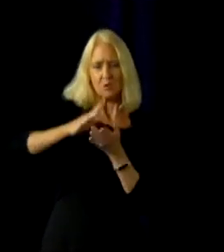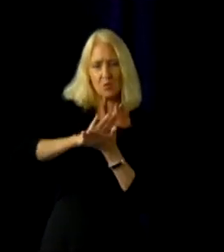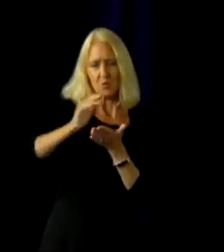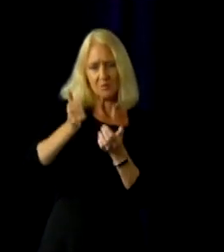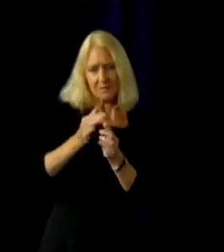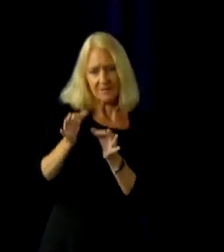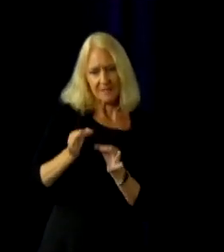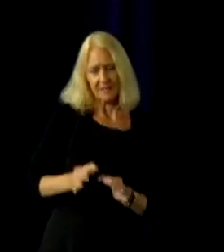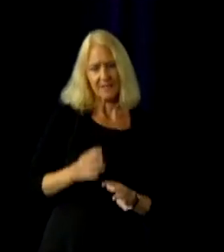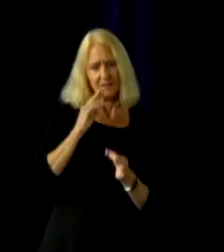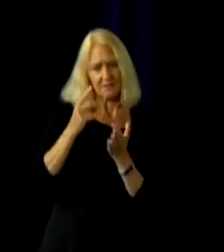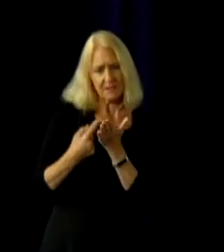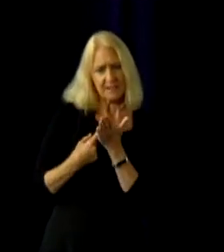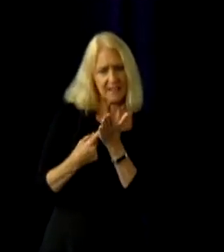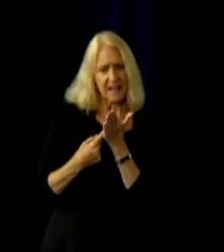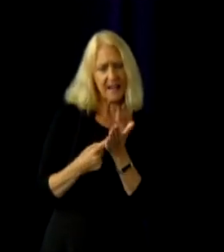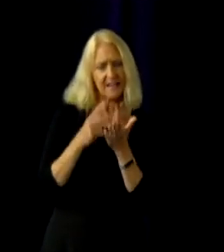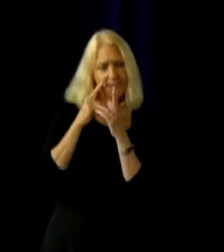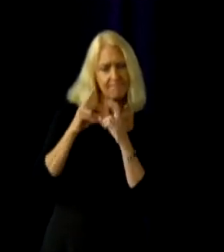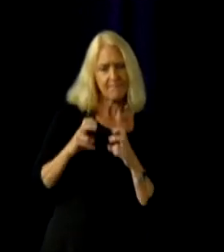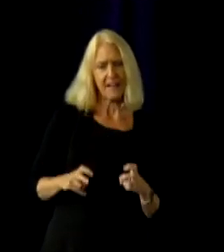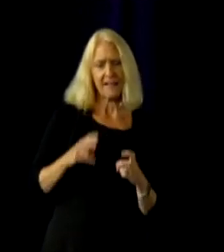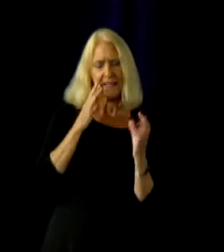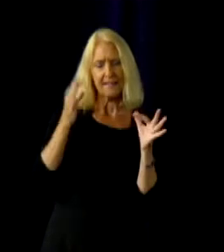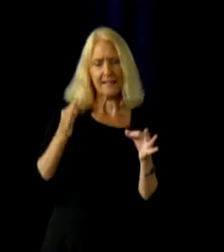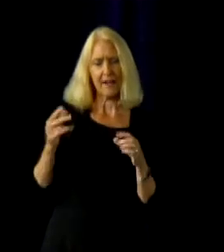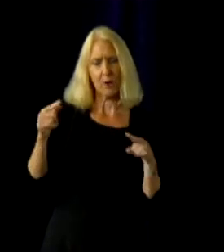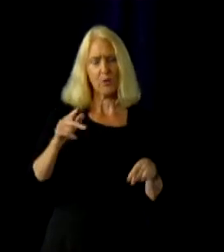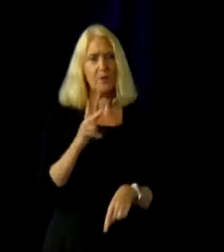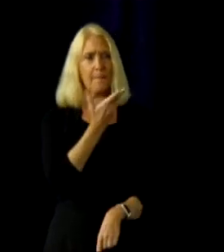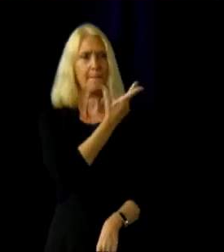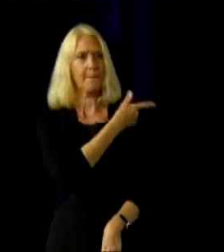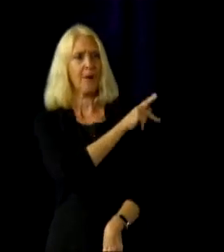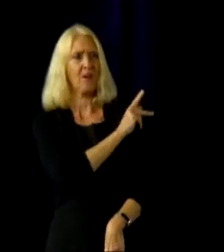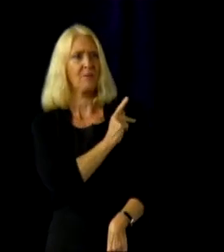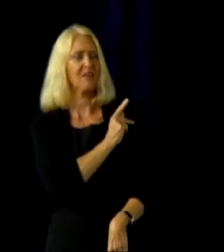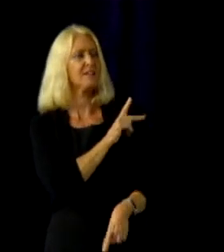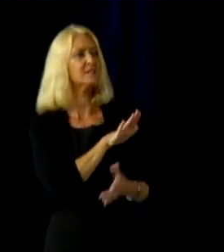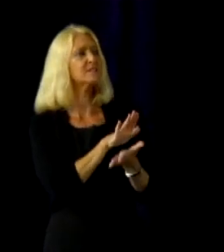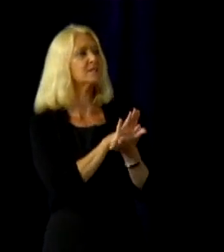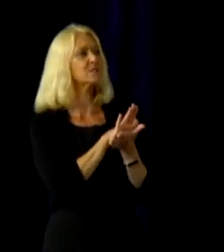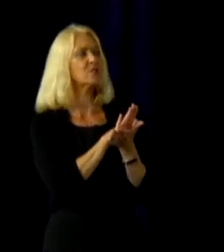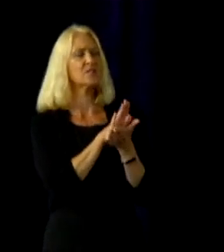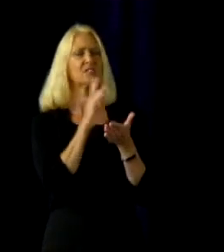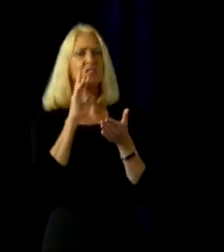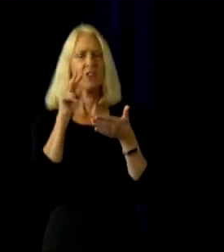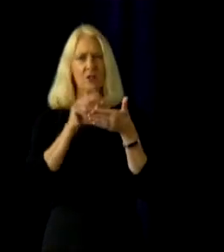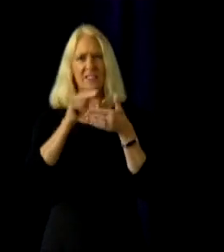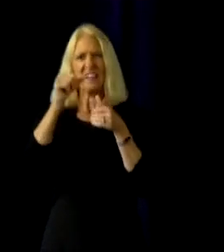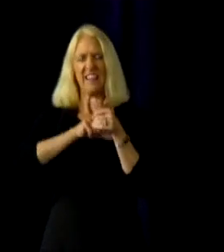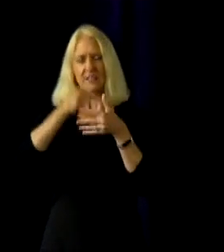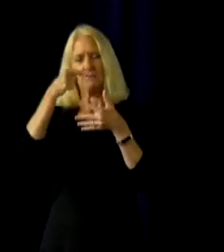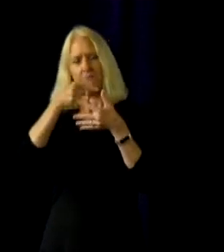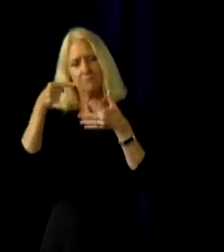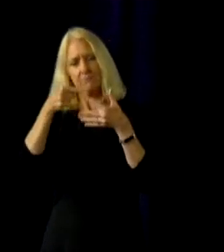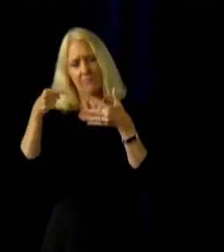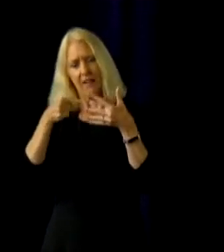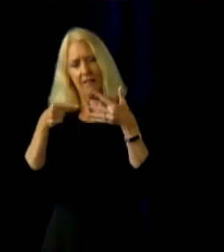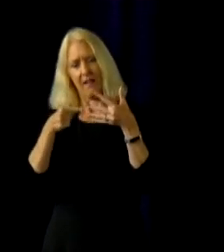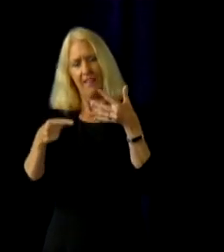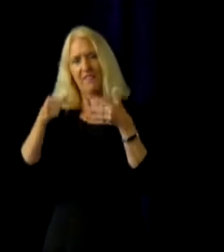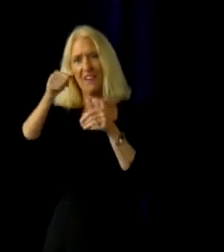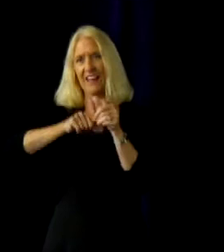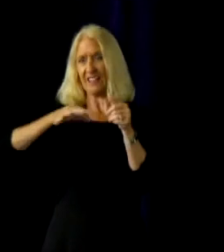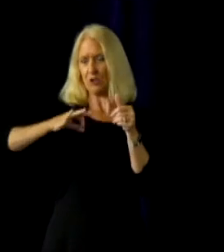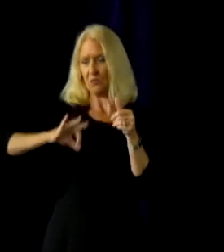as a firefighter and gone to paramedic school. And so she went line by line through every credit that I had. And by the end of